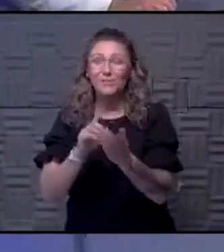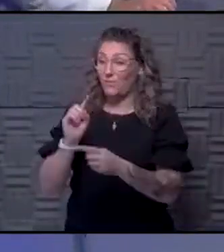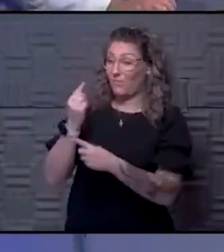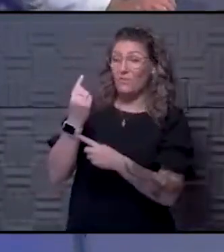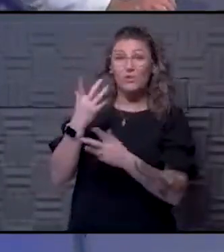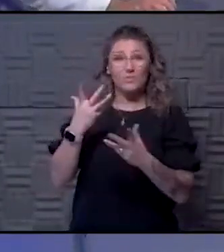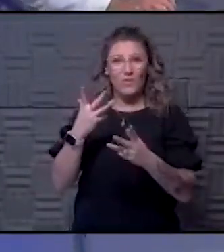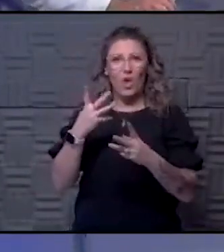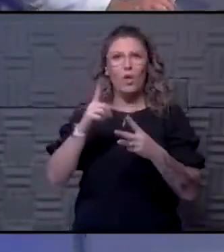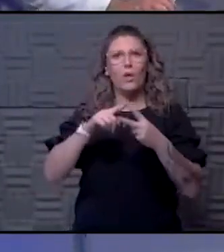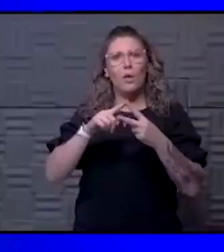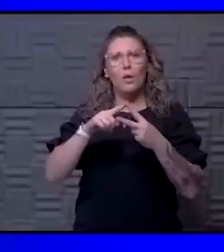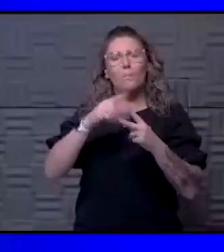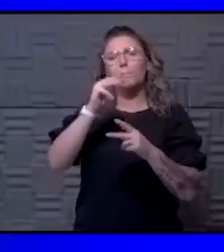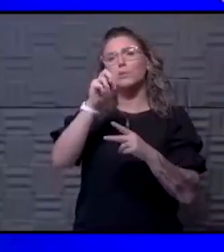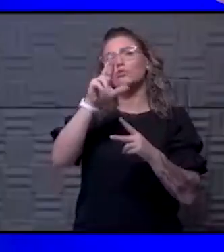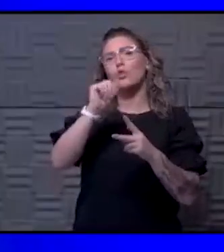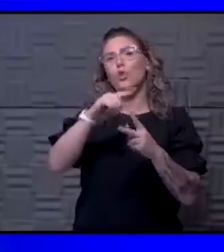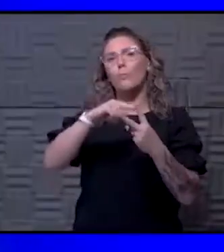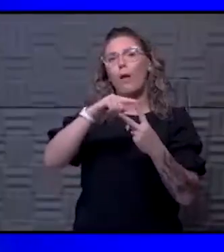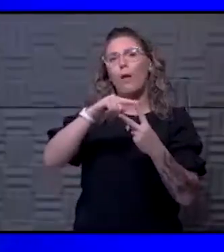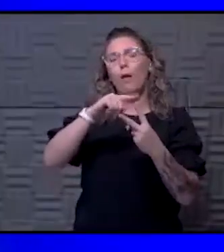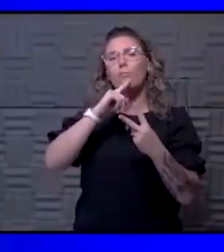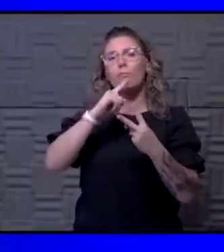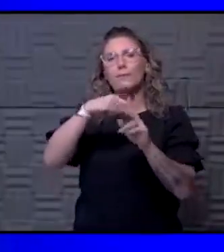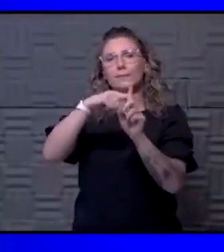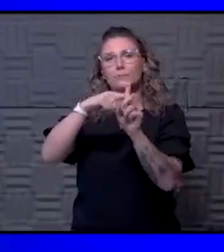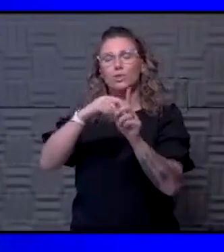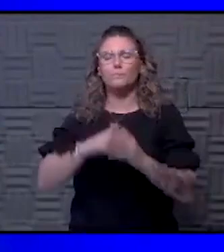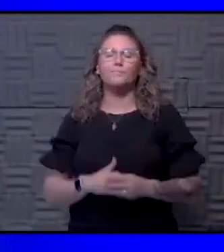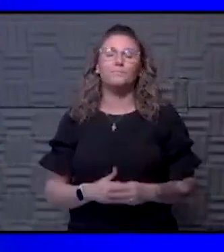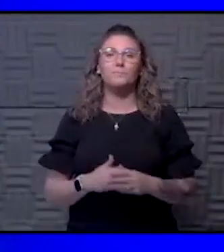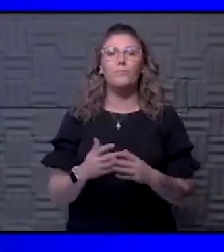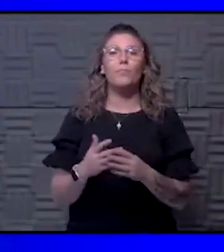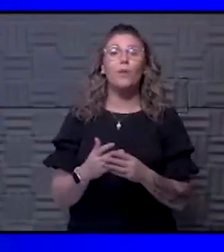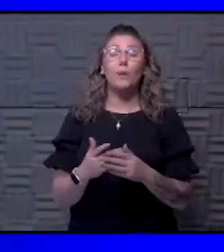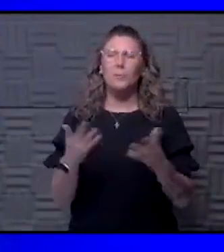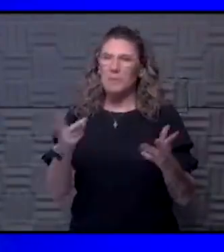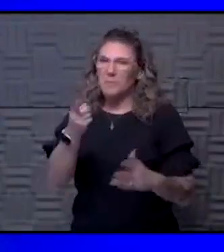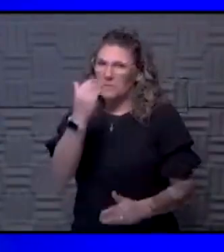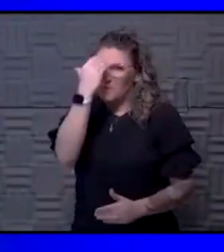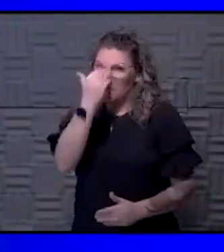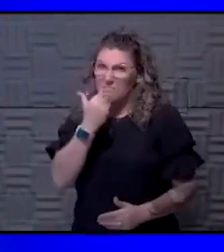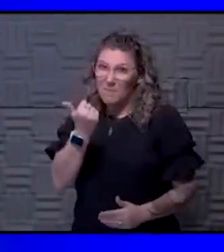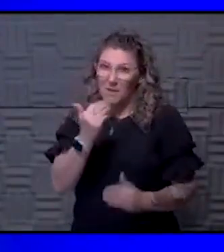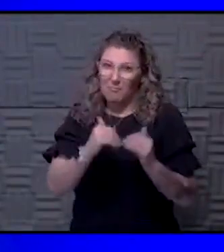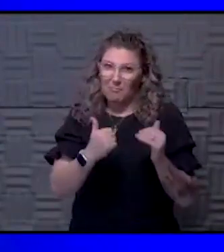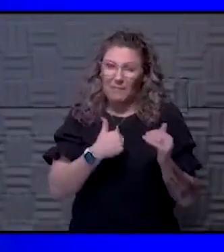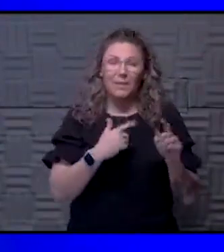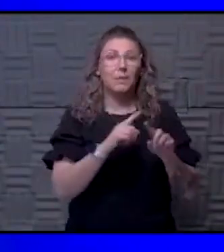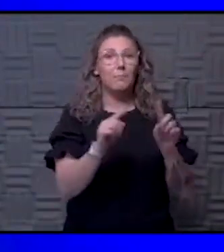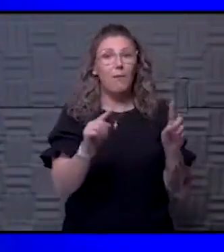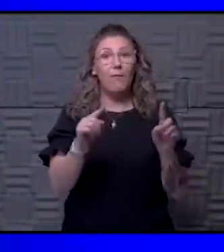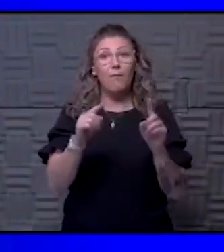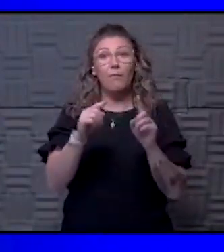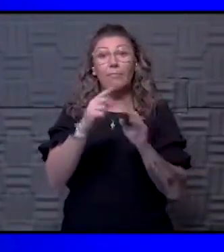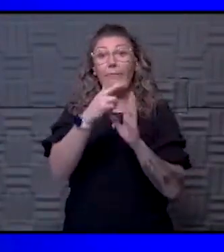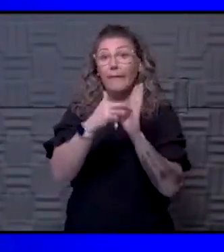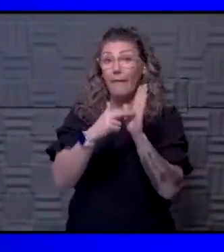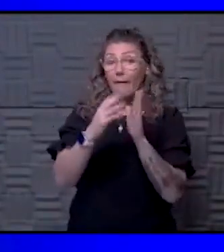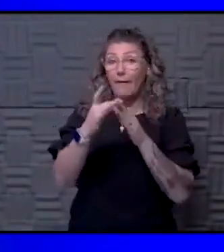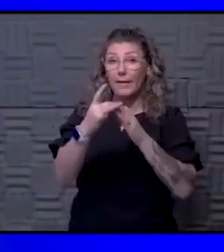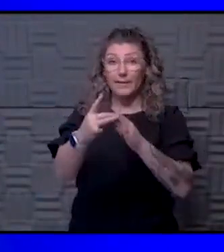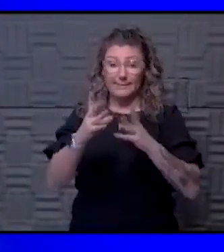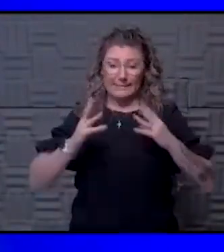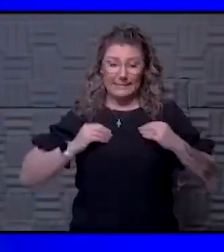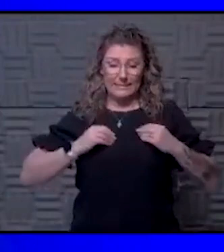guidance. You might know this better than I do, but the big thing is that the guidance and